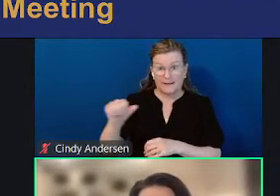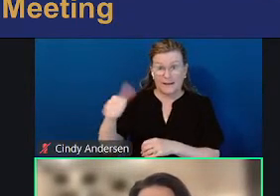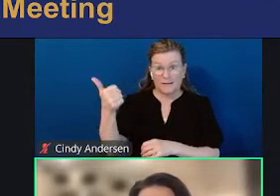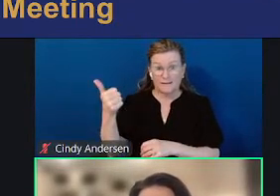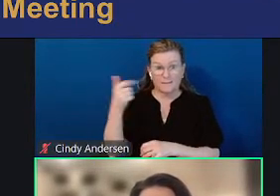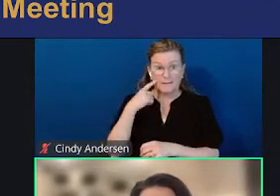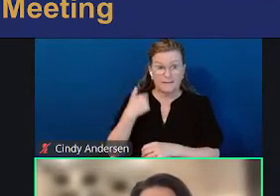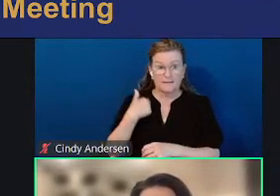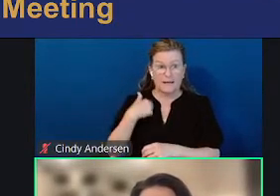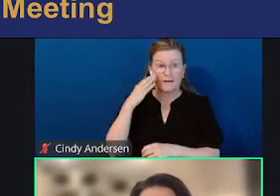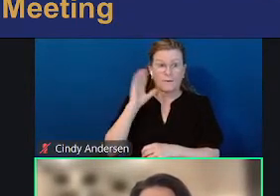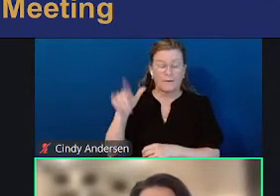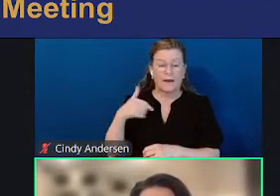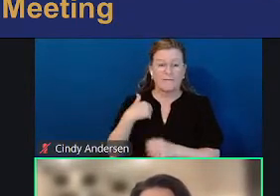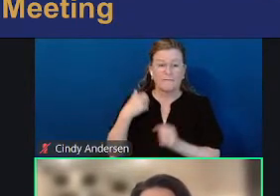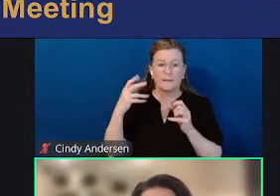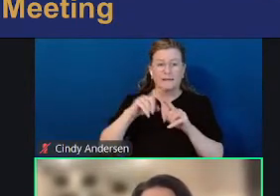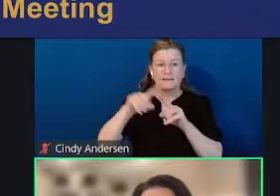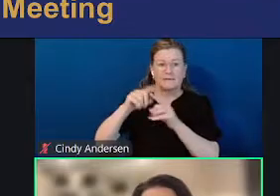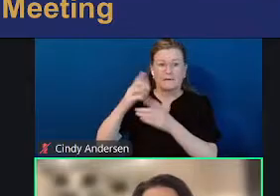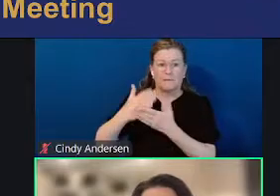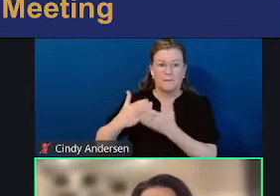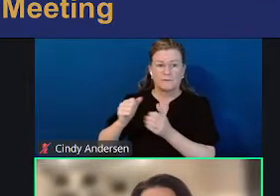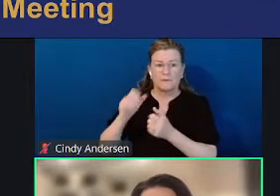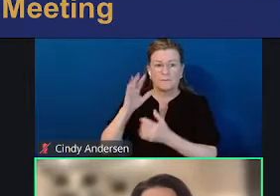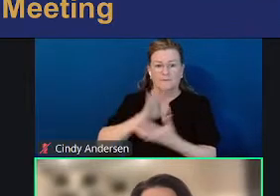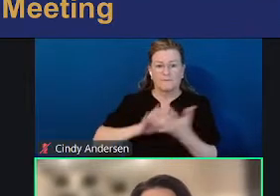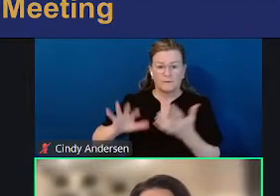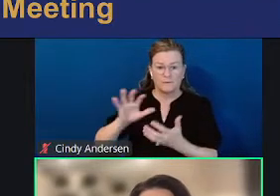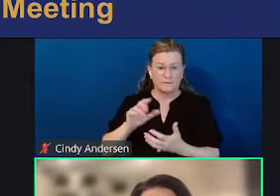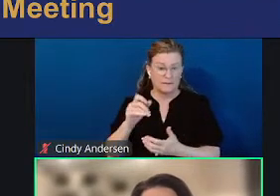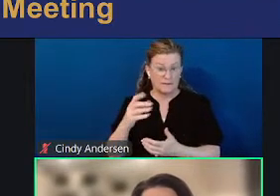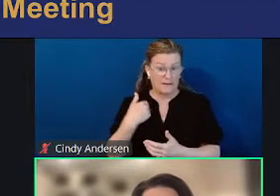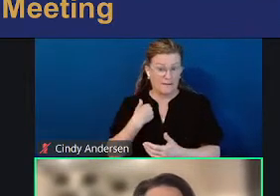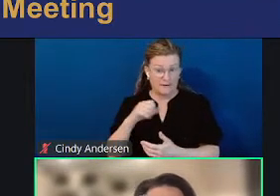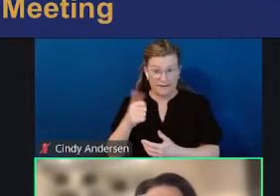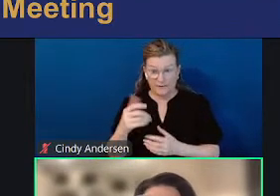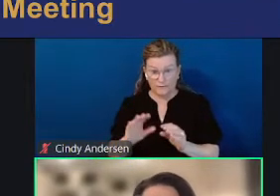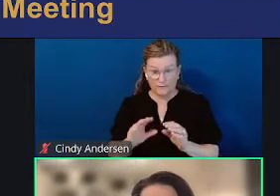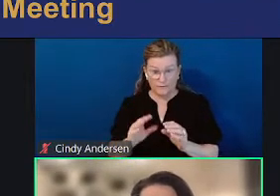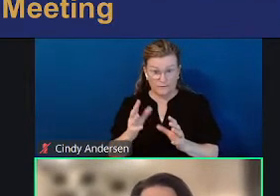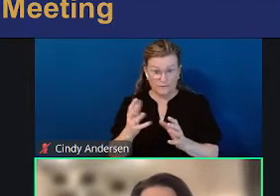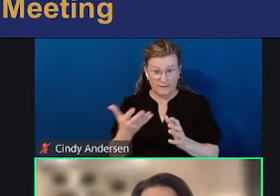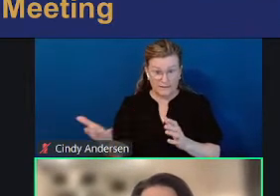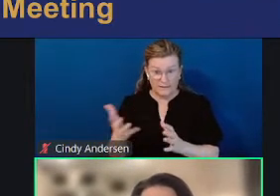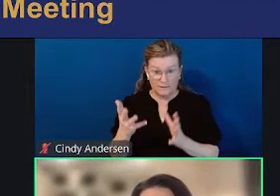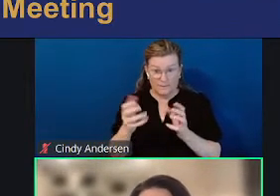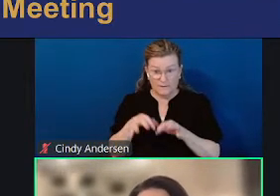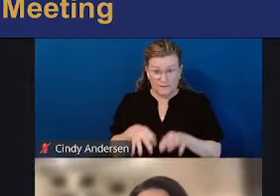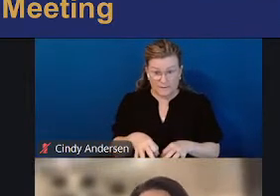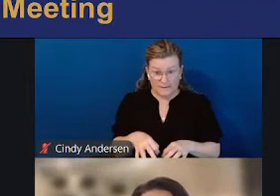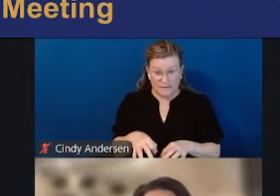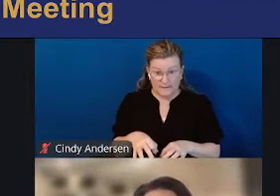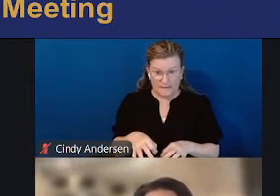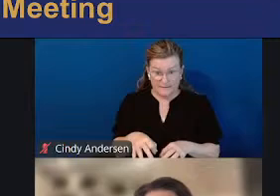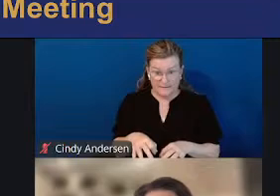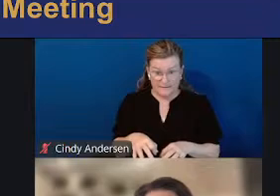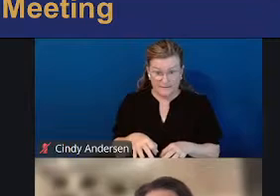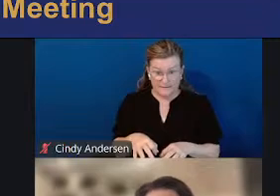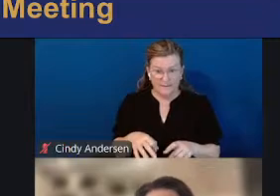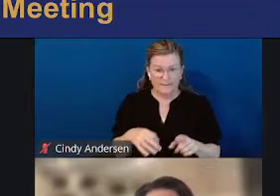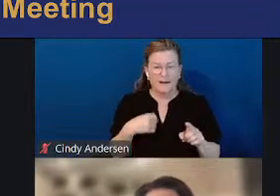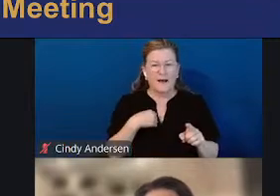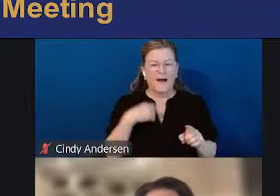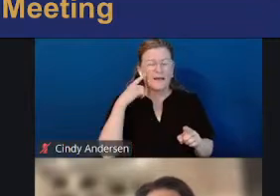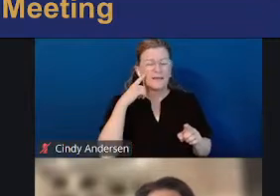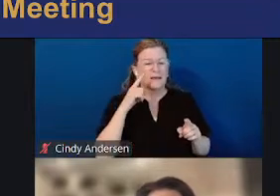Because I do know that there's a lot of different elements that could be confusing. So if you have anything else that you would like me to explain, I'm happy to do so. I think we need to scroll to